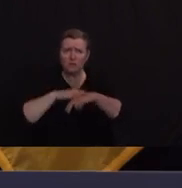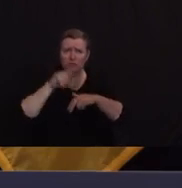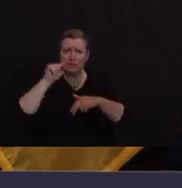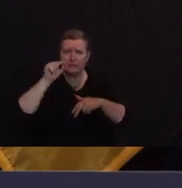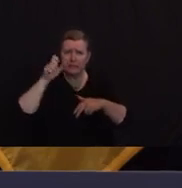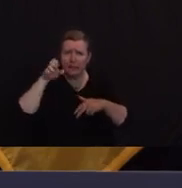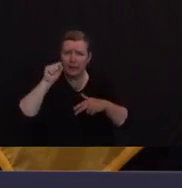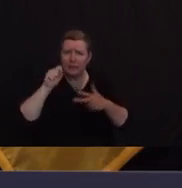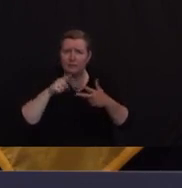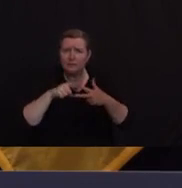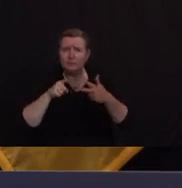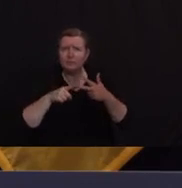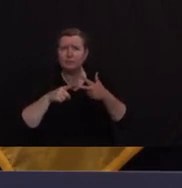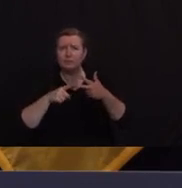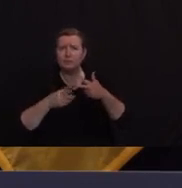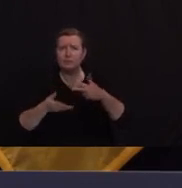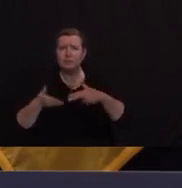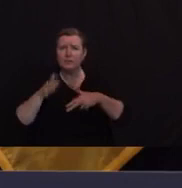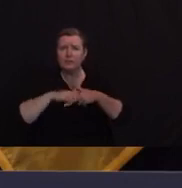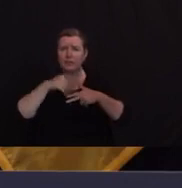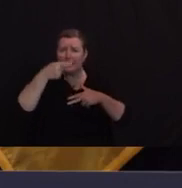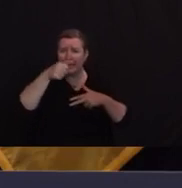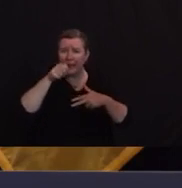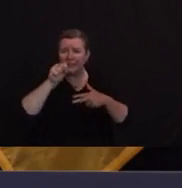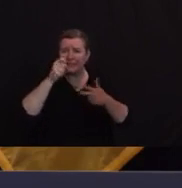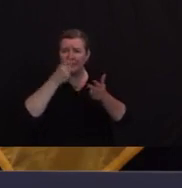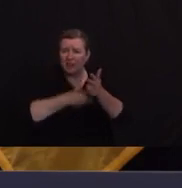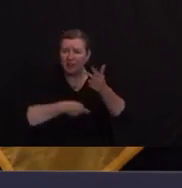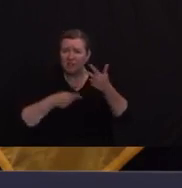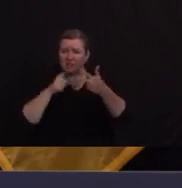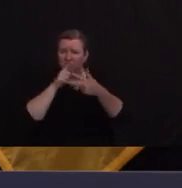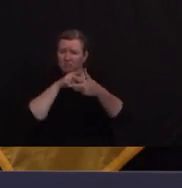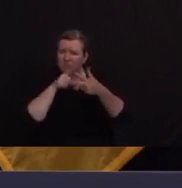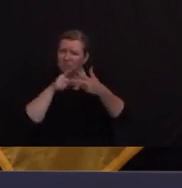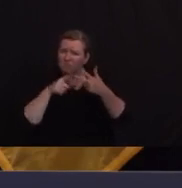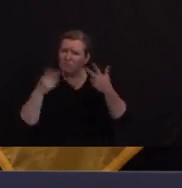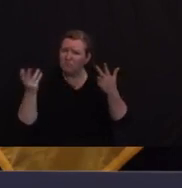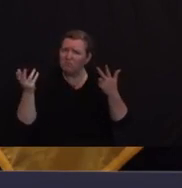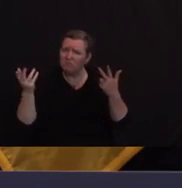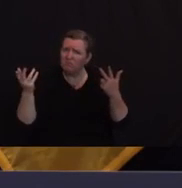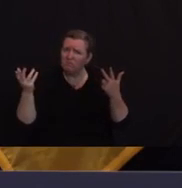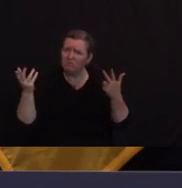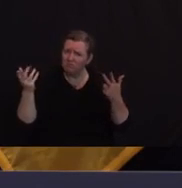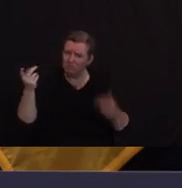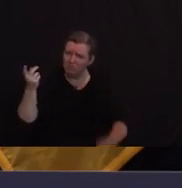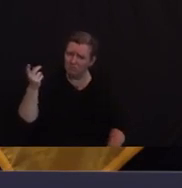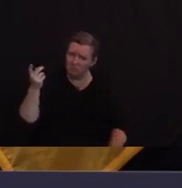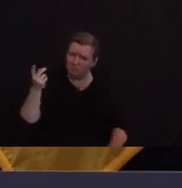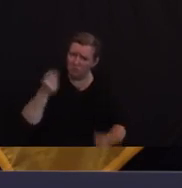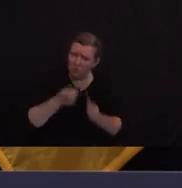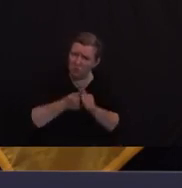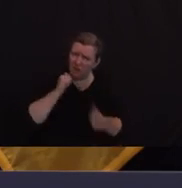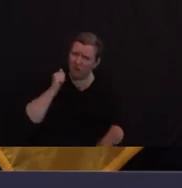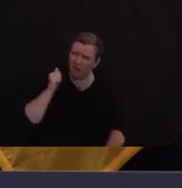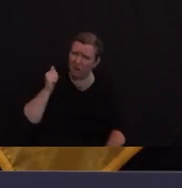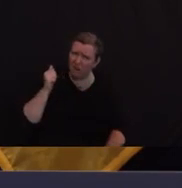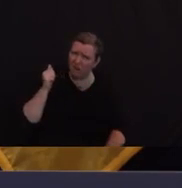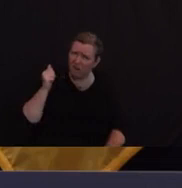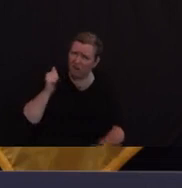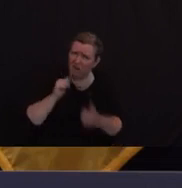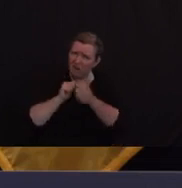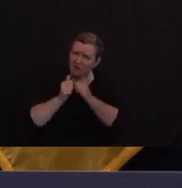Jerseyans. Is it safe to say that you don't think that you're running 10 points behind and that your strong political position enables you to do